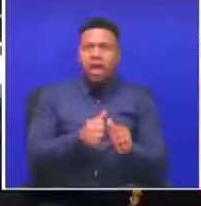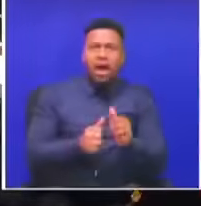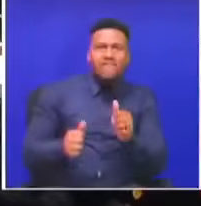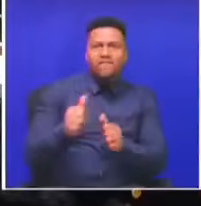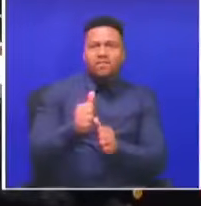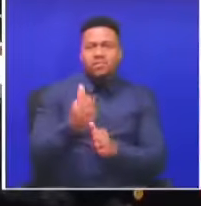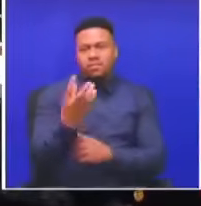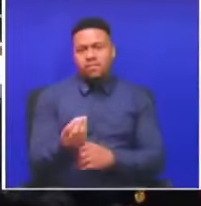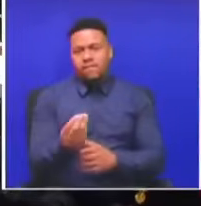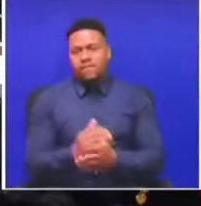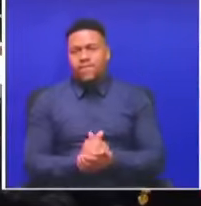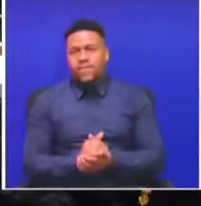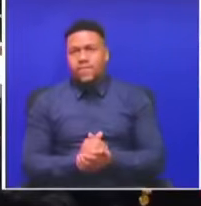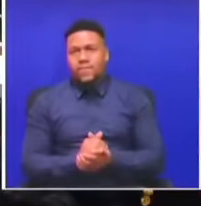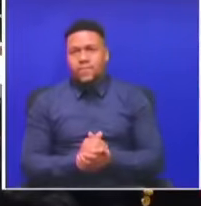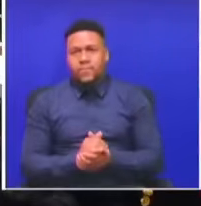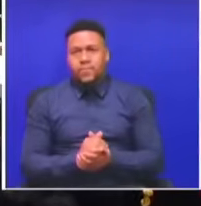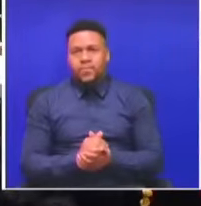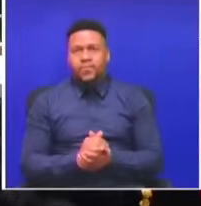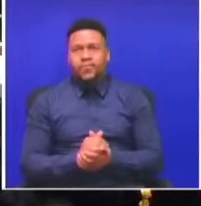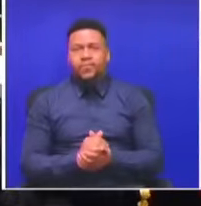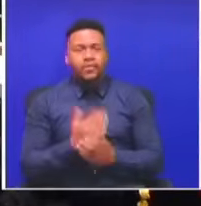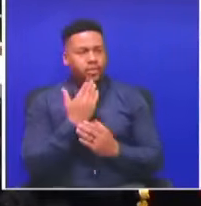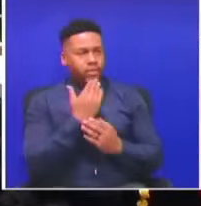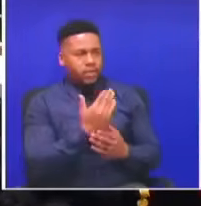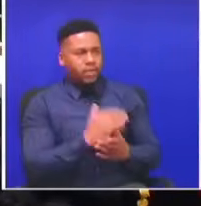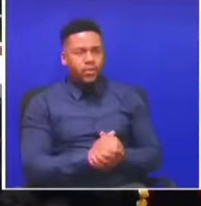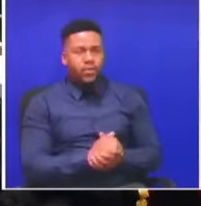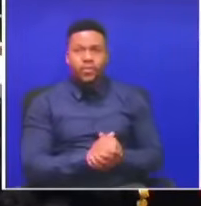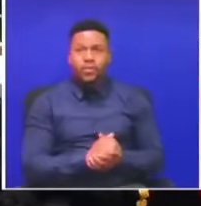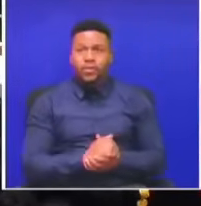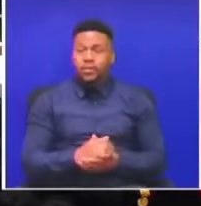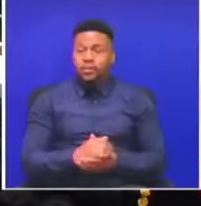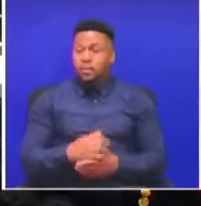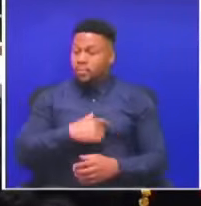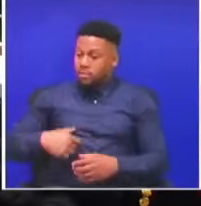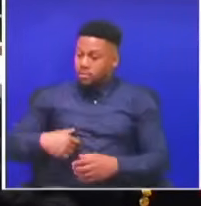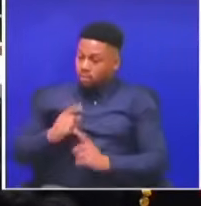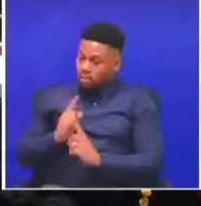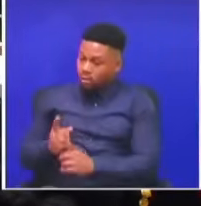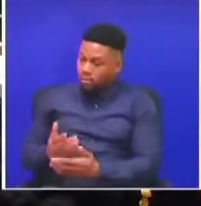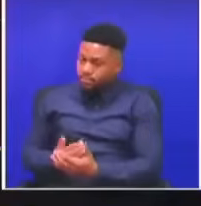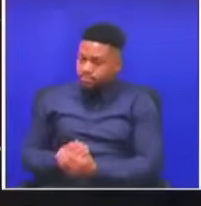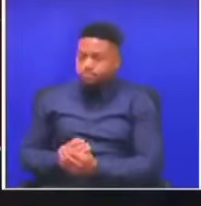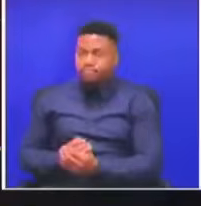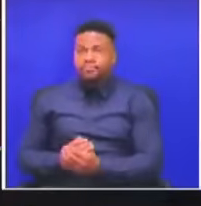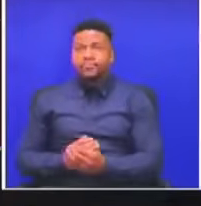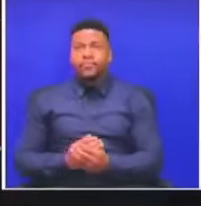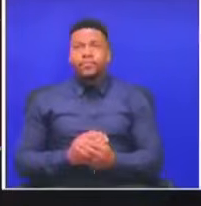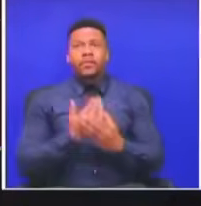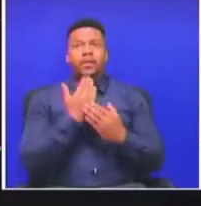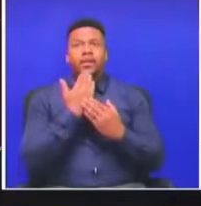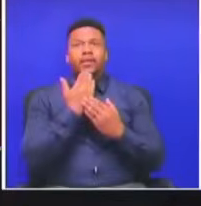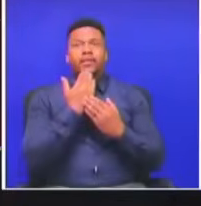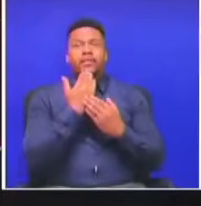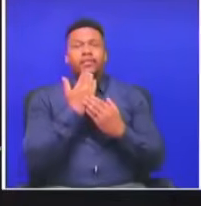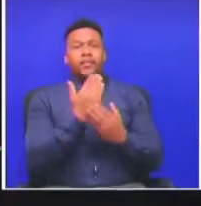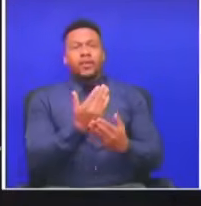Speaker. Thank you, Mr. President. Thank you, Honorable Speaker. Yes,